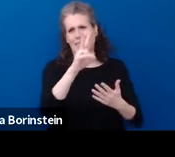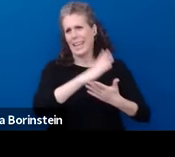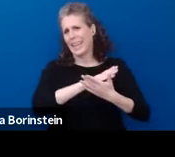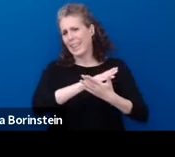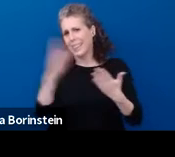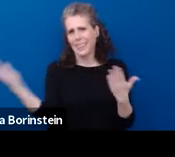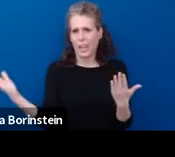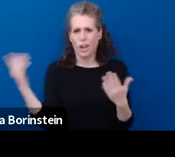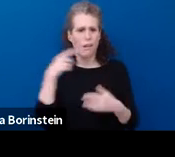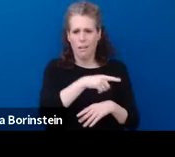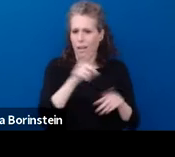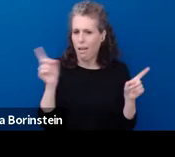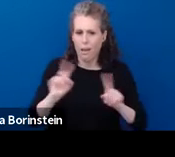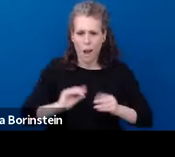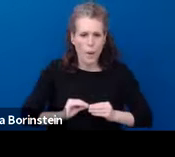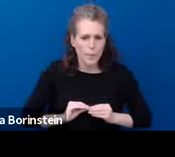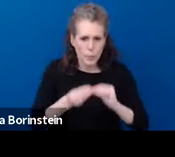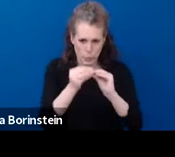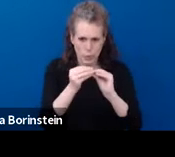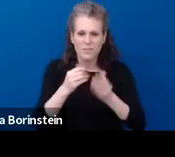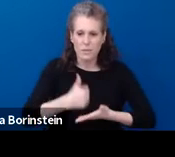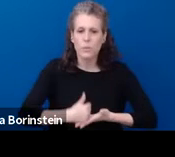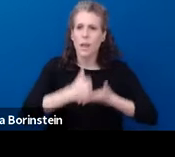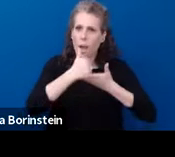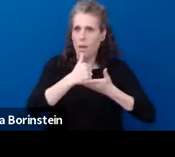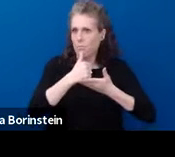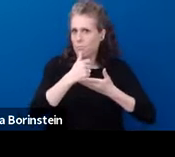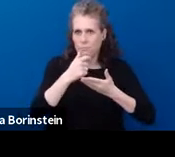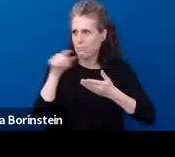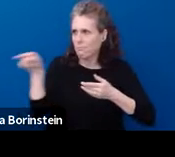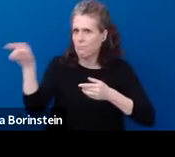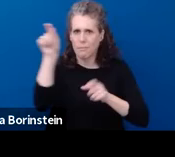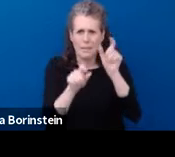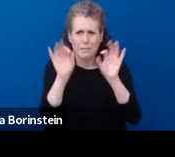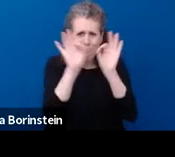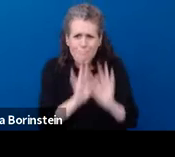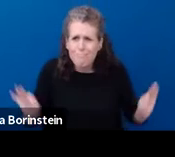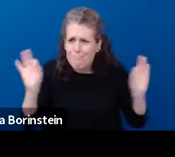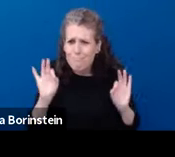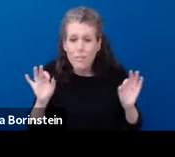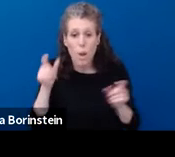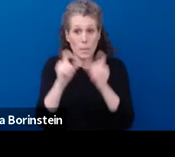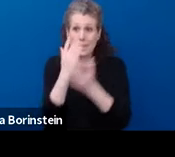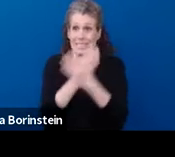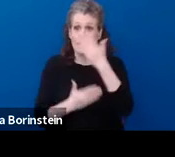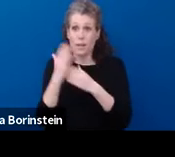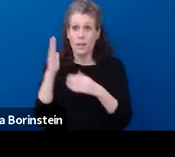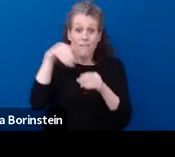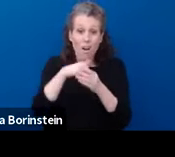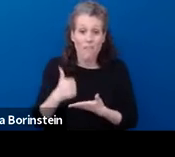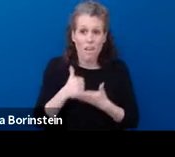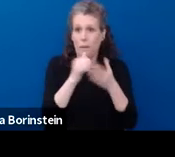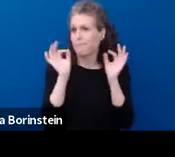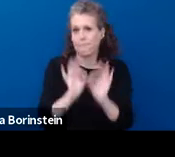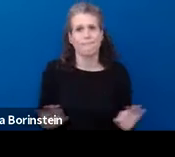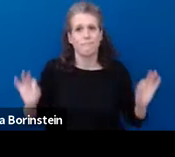not been produced with the help of people at all, and especially not with people with disabilities. Most of the